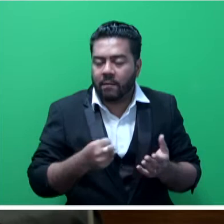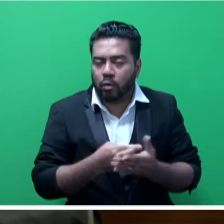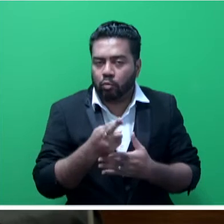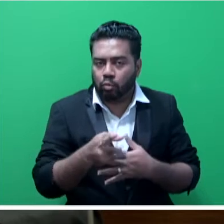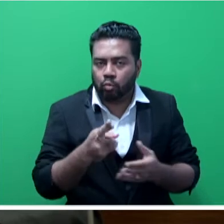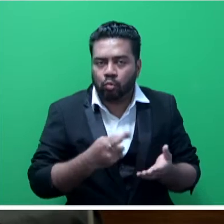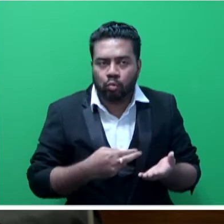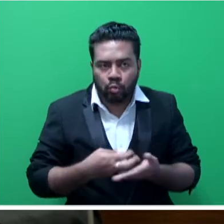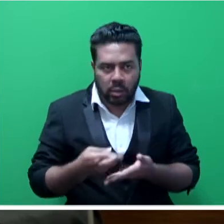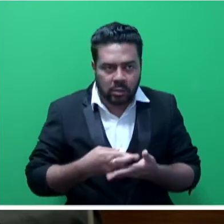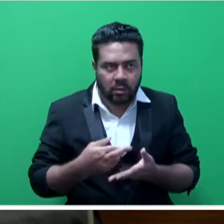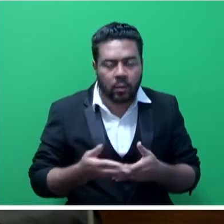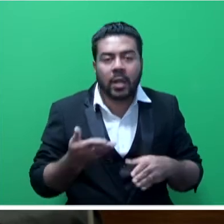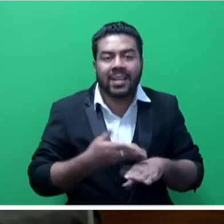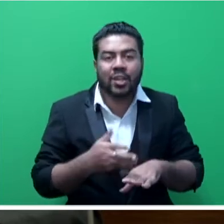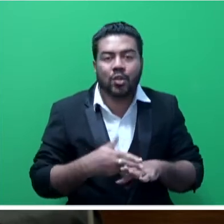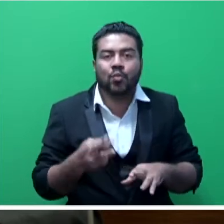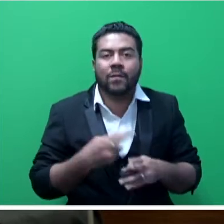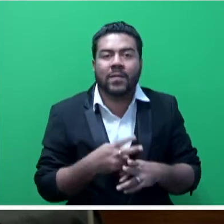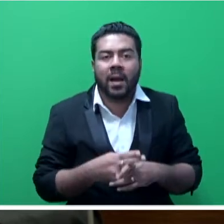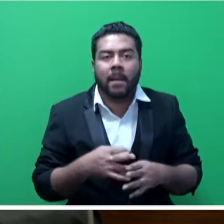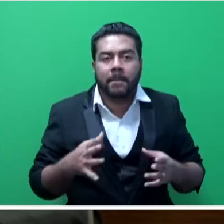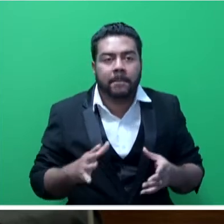new farmers are not affected or